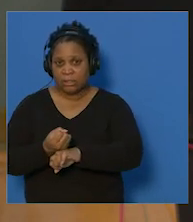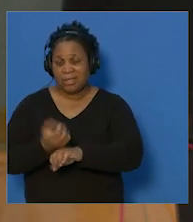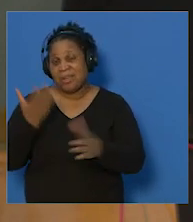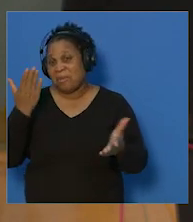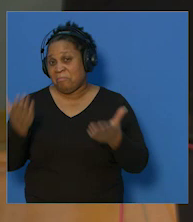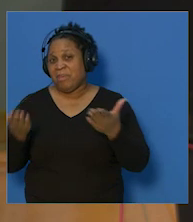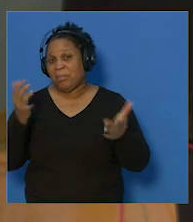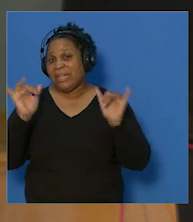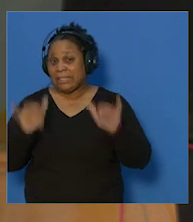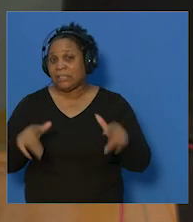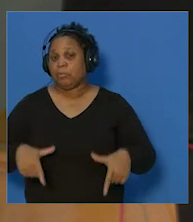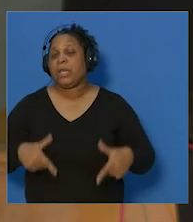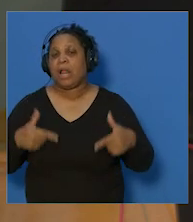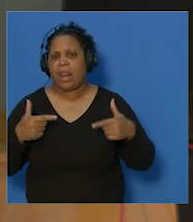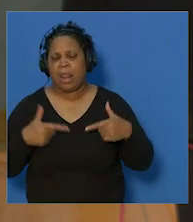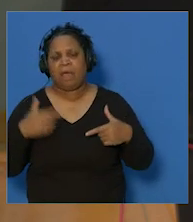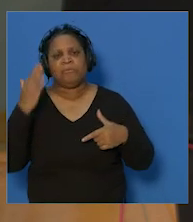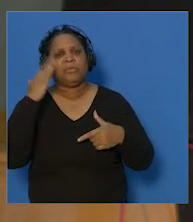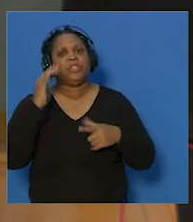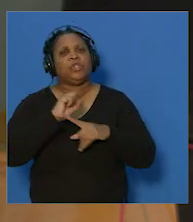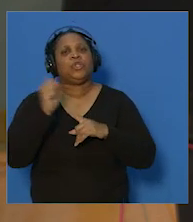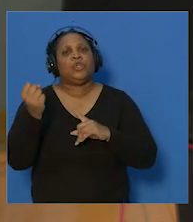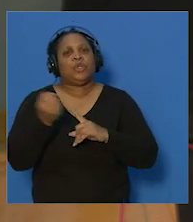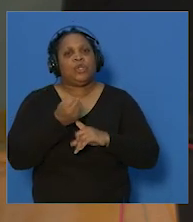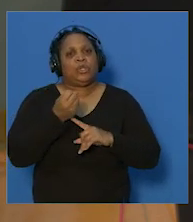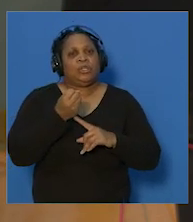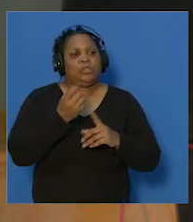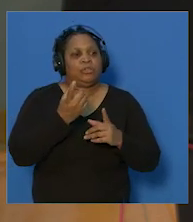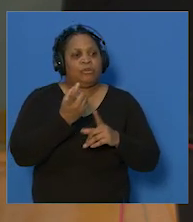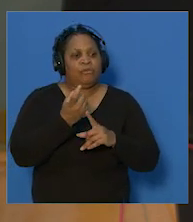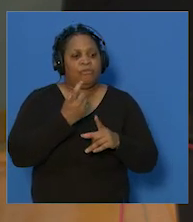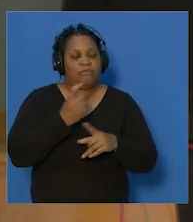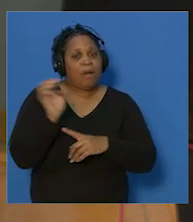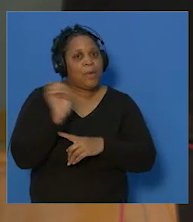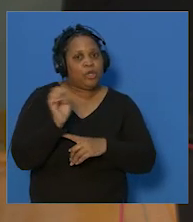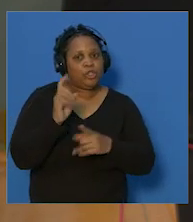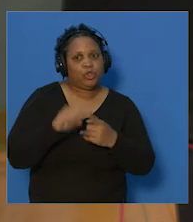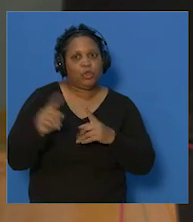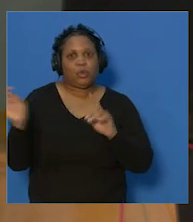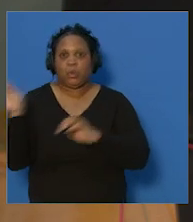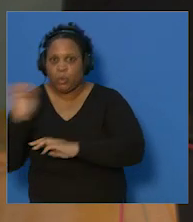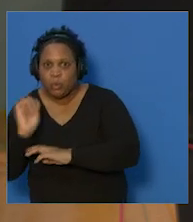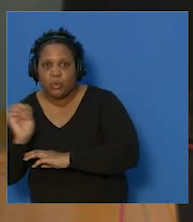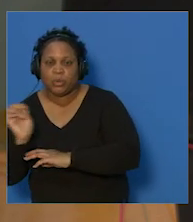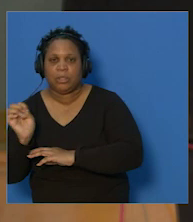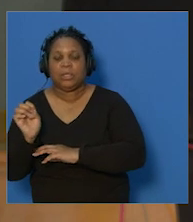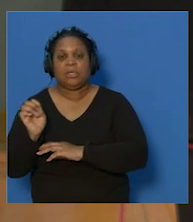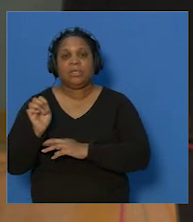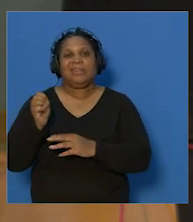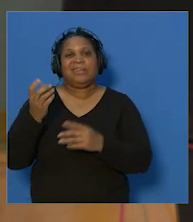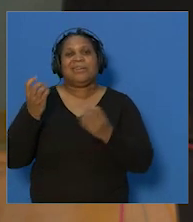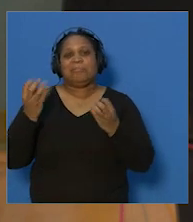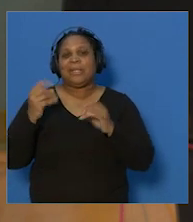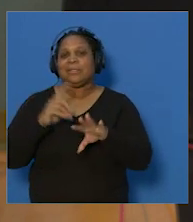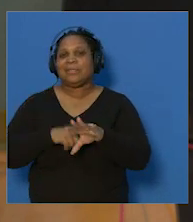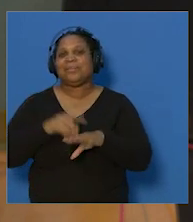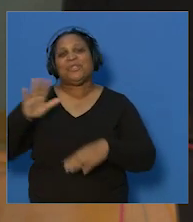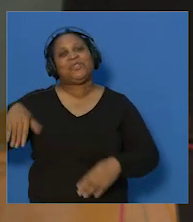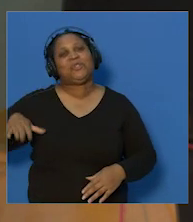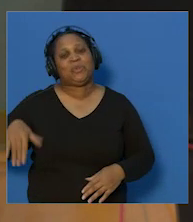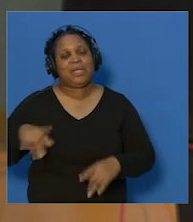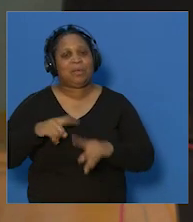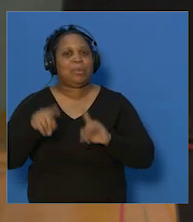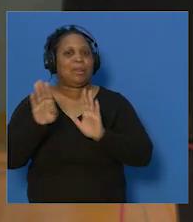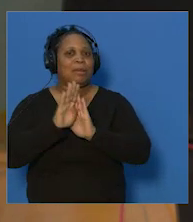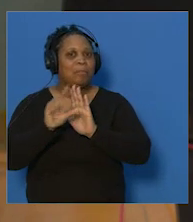lived. As you know, situations go from non-urgent to extremely urgent without warning and oftentimes are too late. Against that